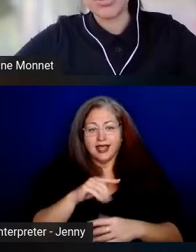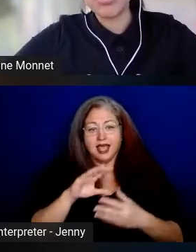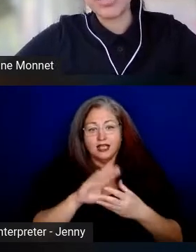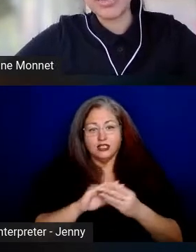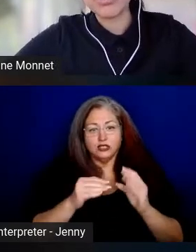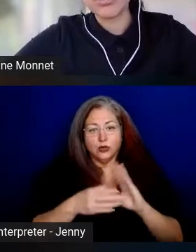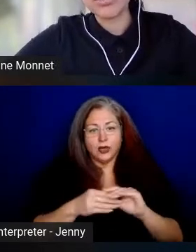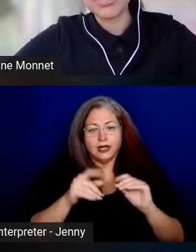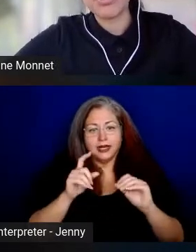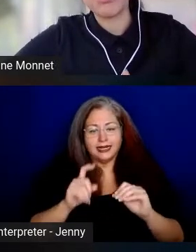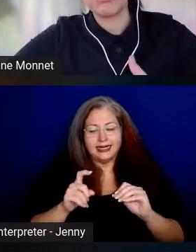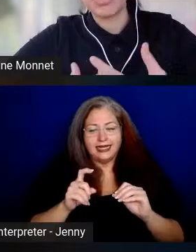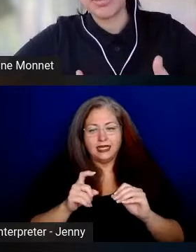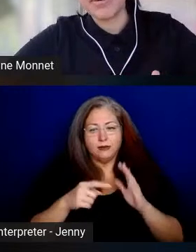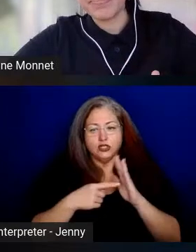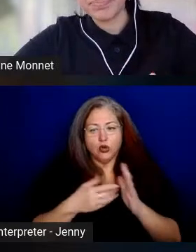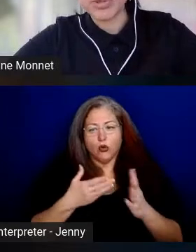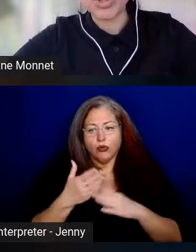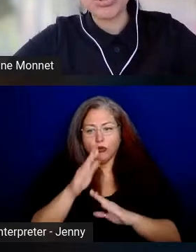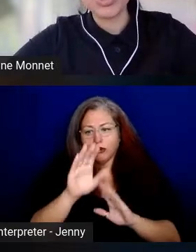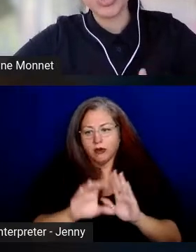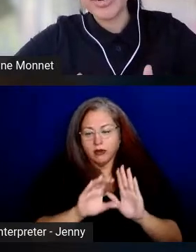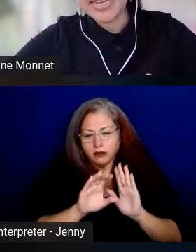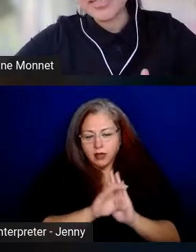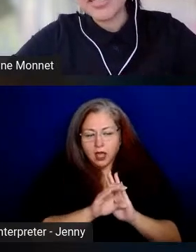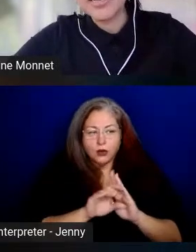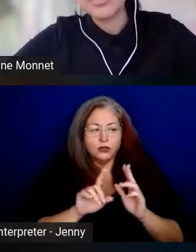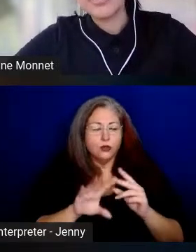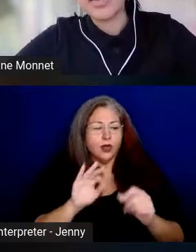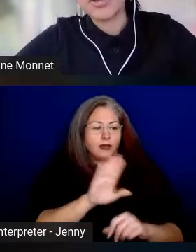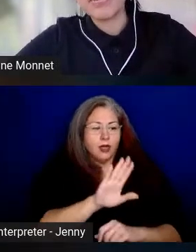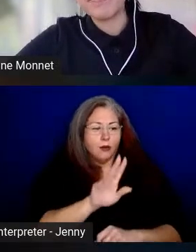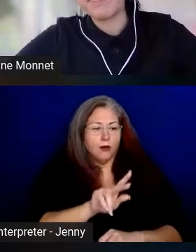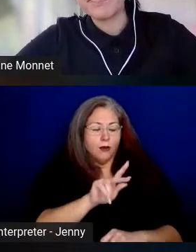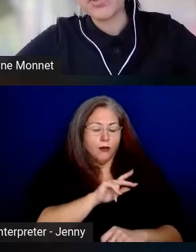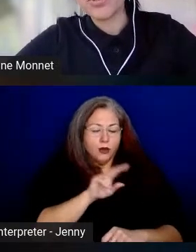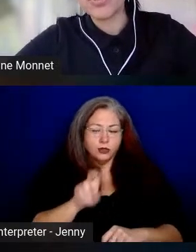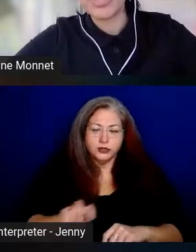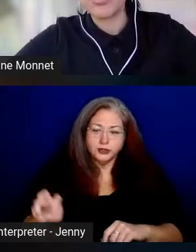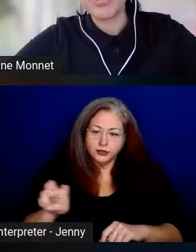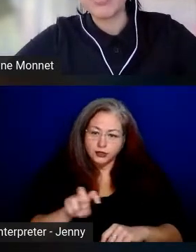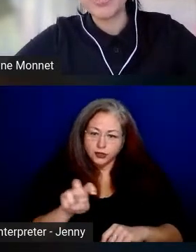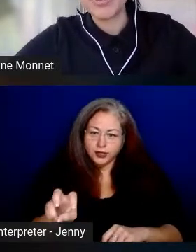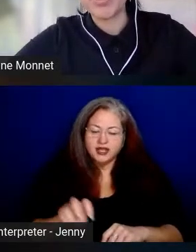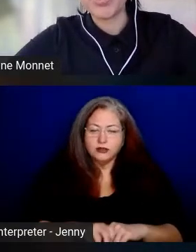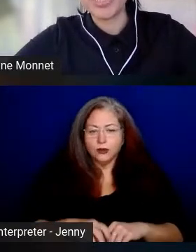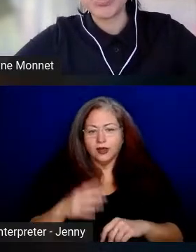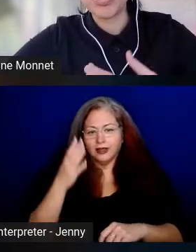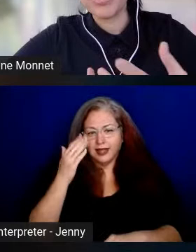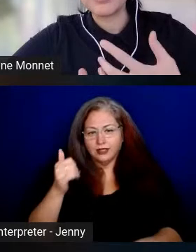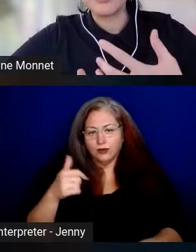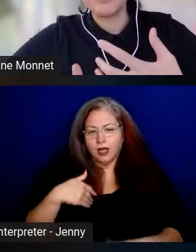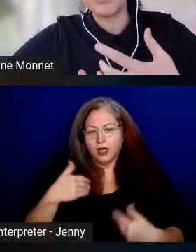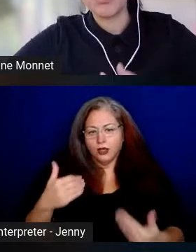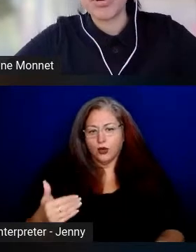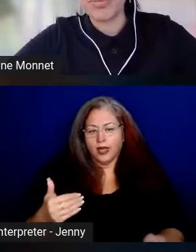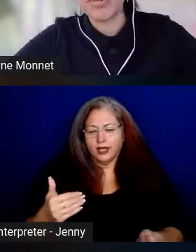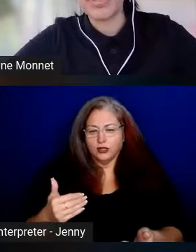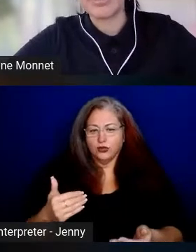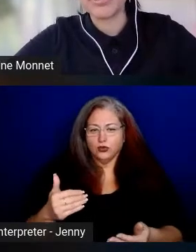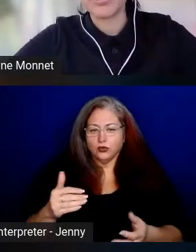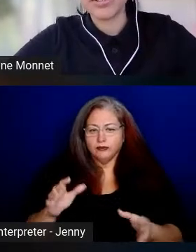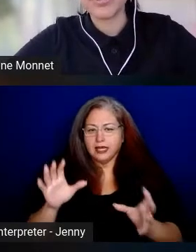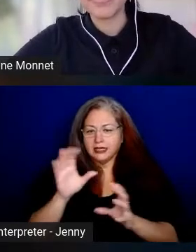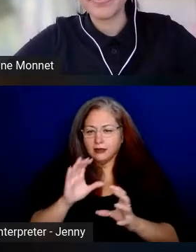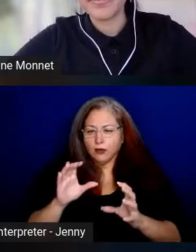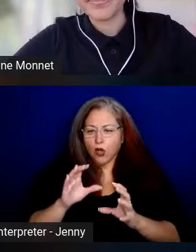be carried through characters and through personal journeys. So that's why I was able to explore that a little bit more through